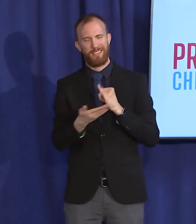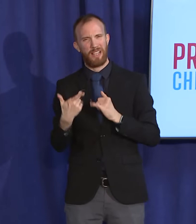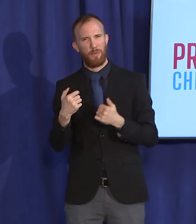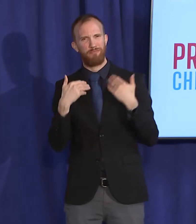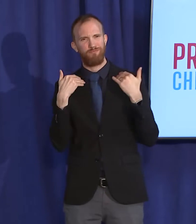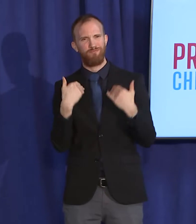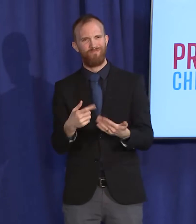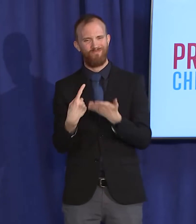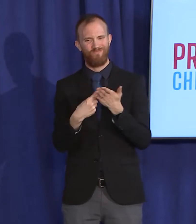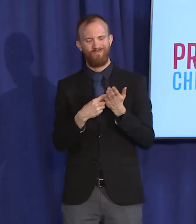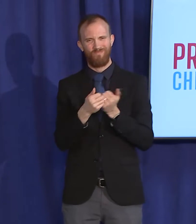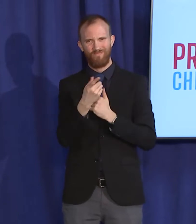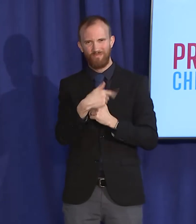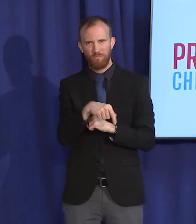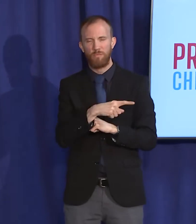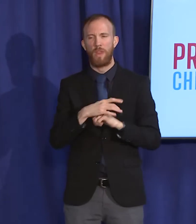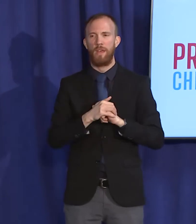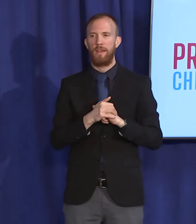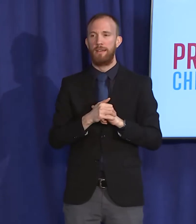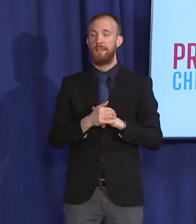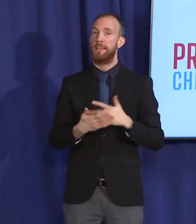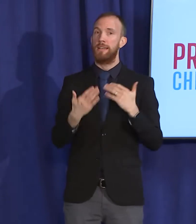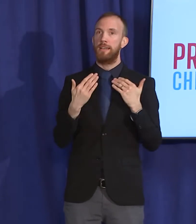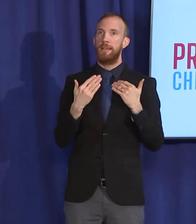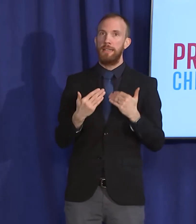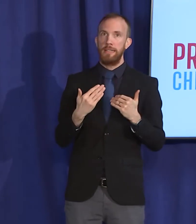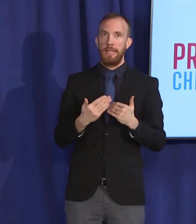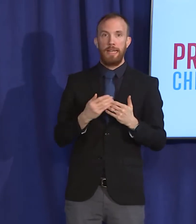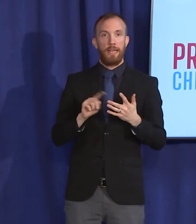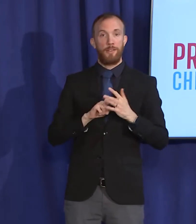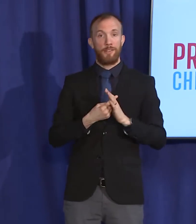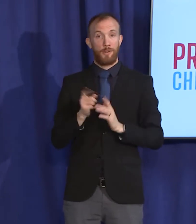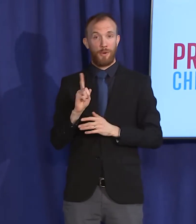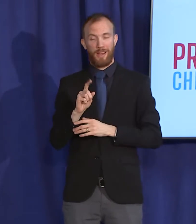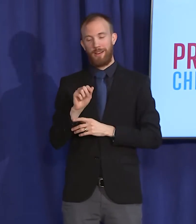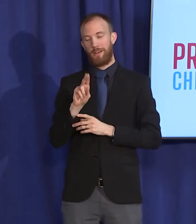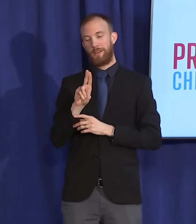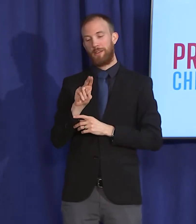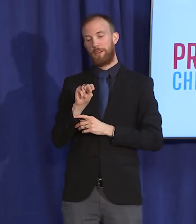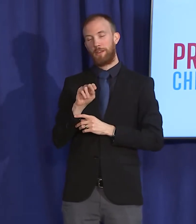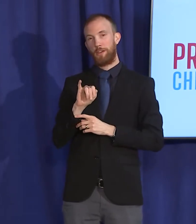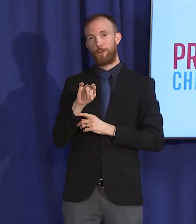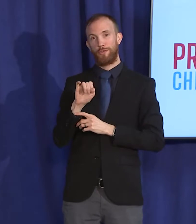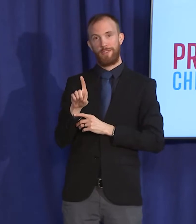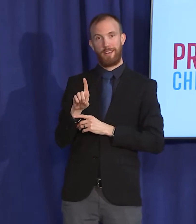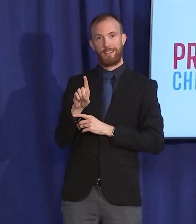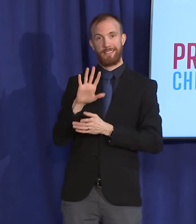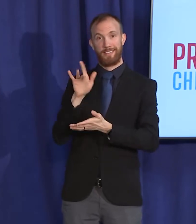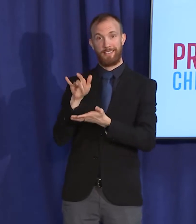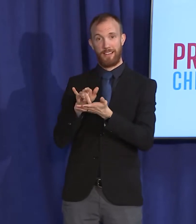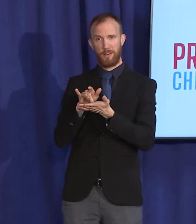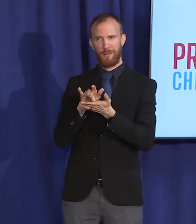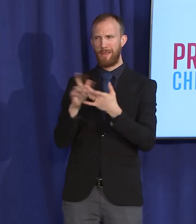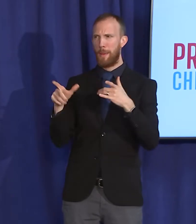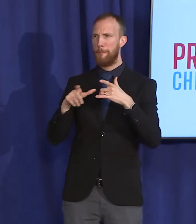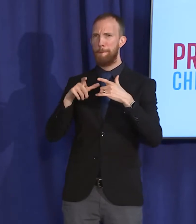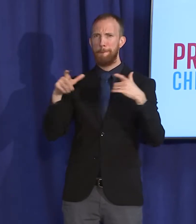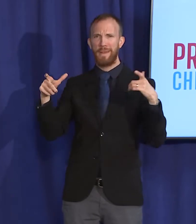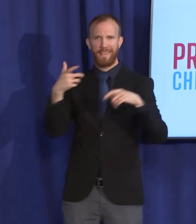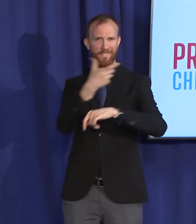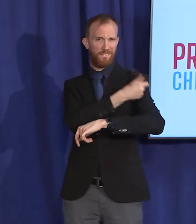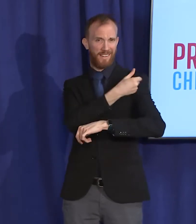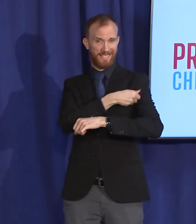come to the podium. I started my day today at the United Center, at the mass vaccination site there. And I got